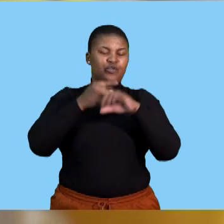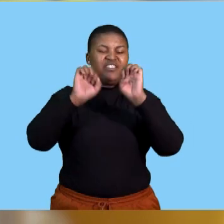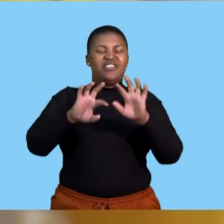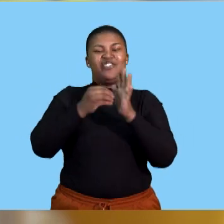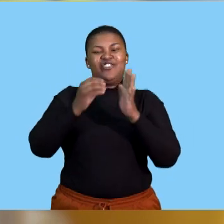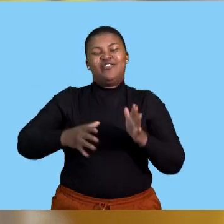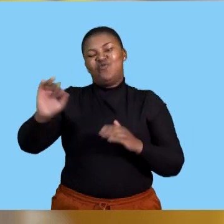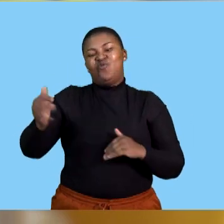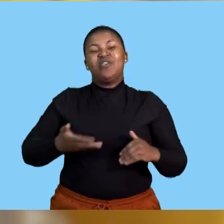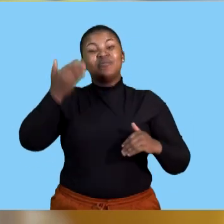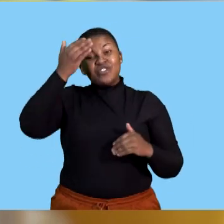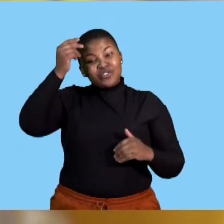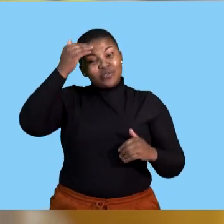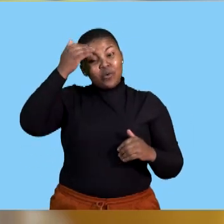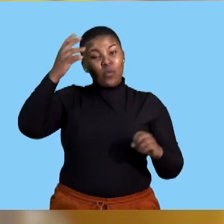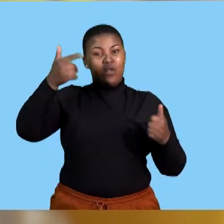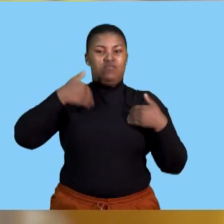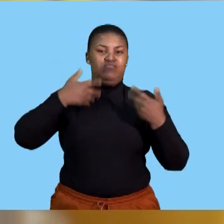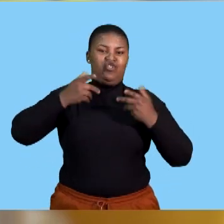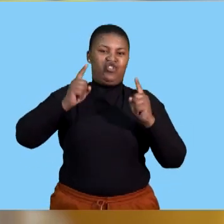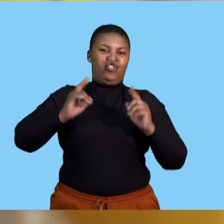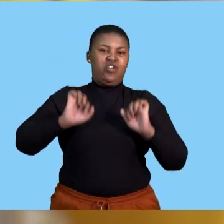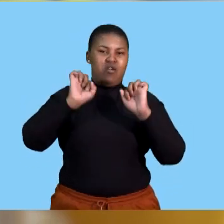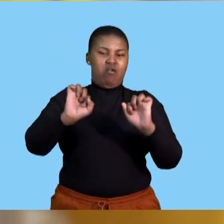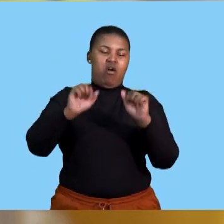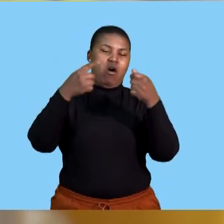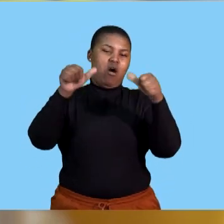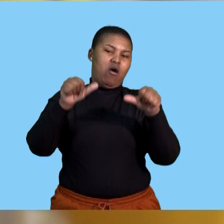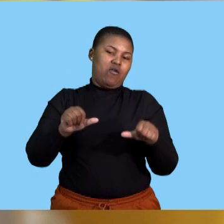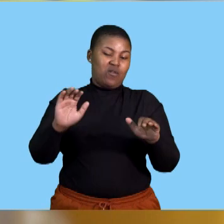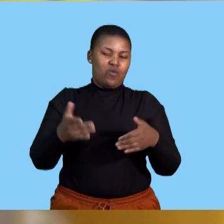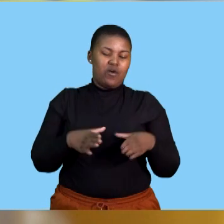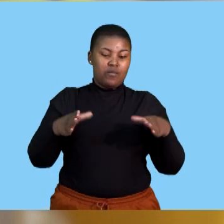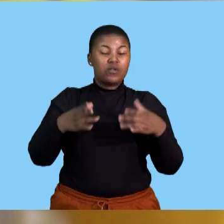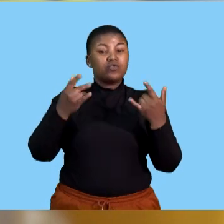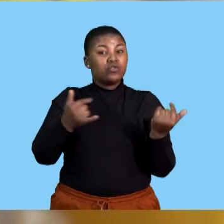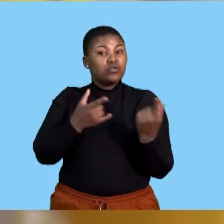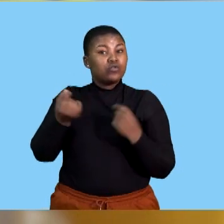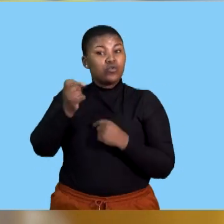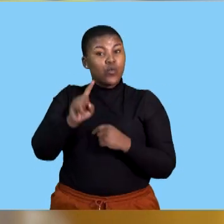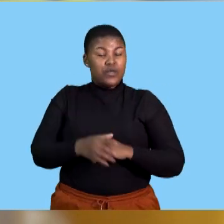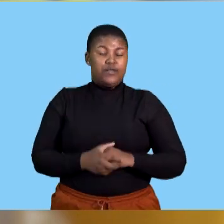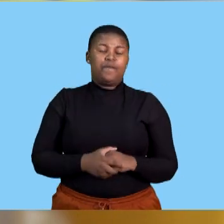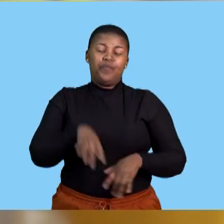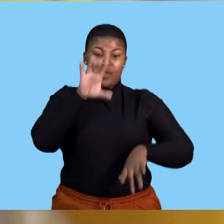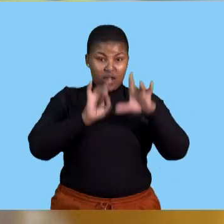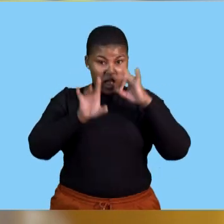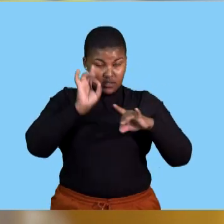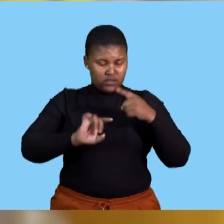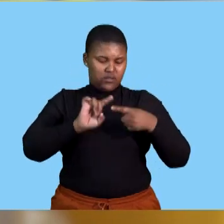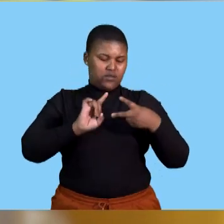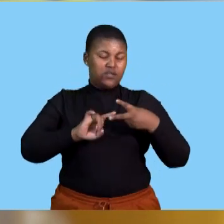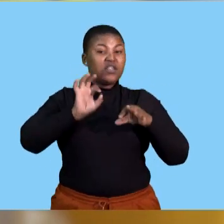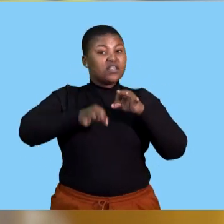Greetings, great learners. My name is Mr. Simbi and welcome to today's accounting class. In today's class, we're dealing with analysis